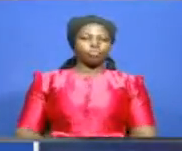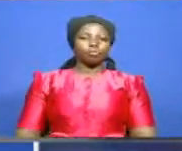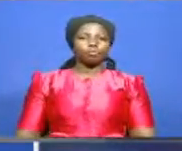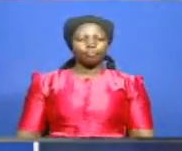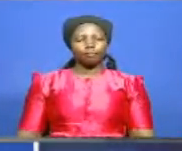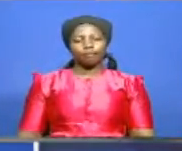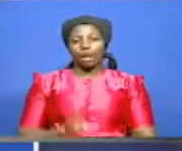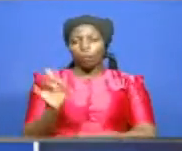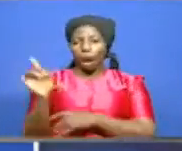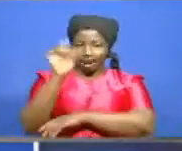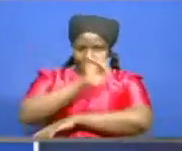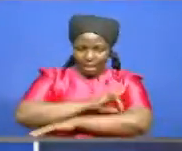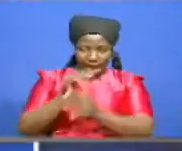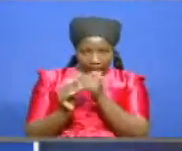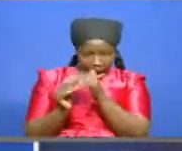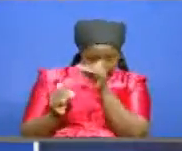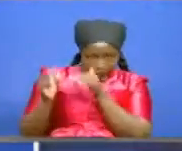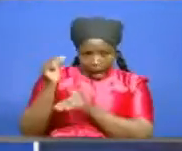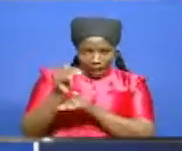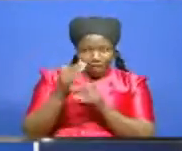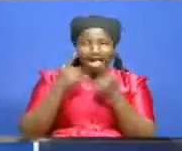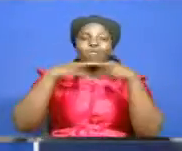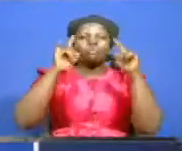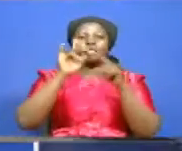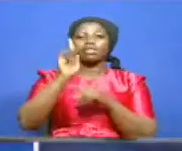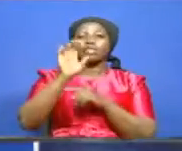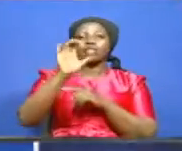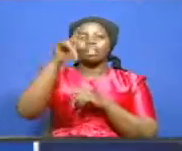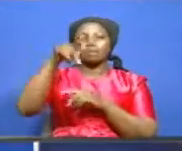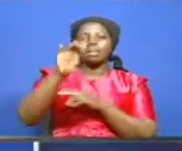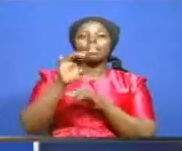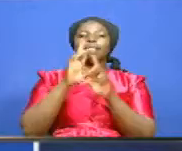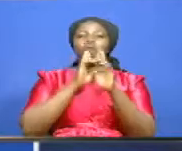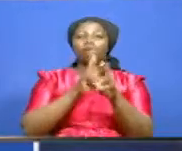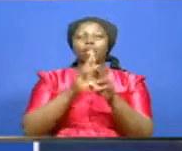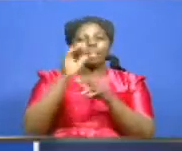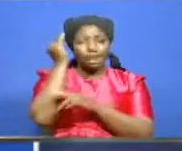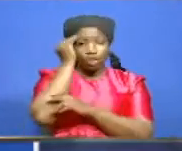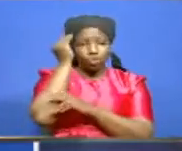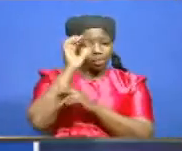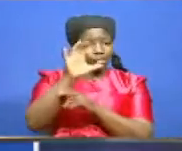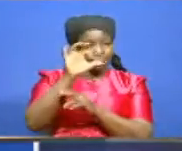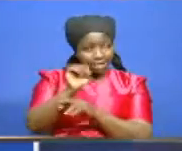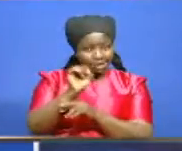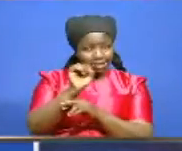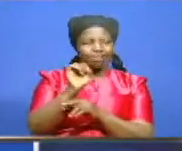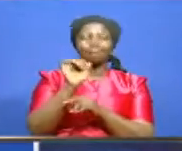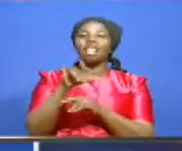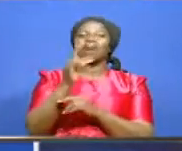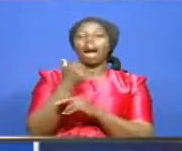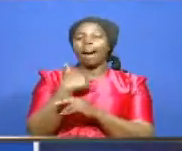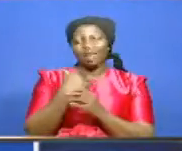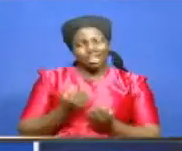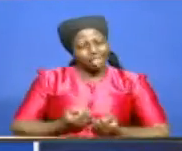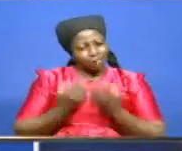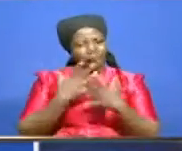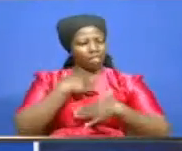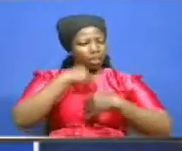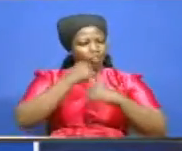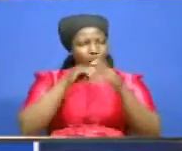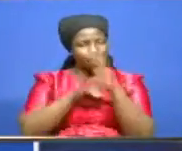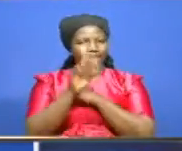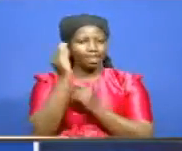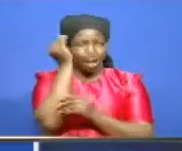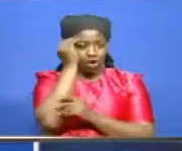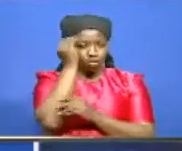A day after releasing KCP results, Education Cabinet Secretary George Magoha has expressed confidence in the